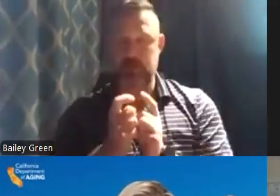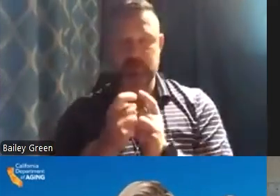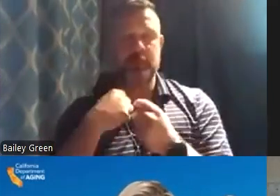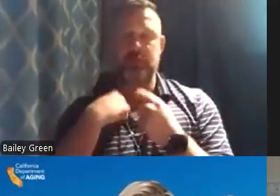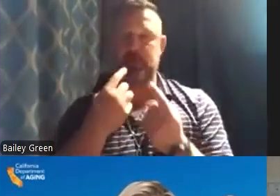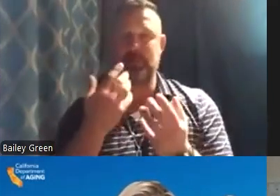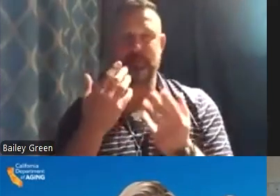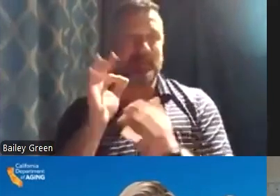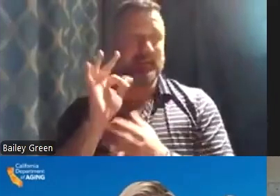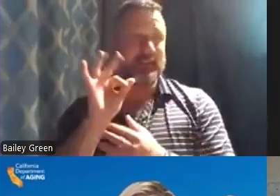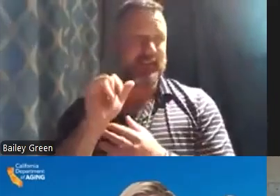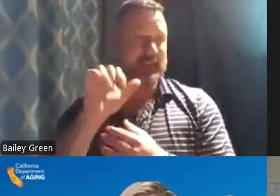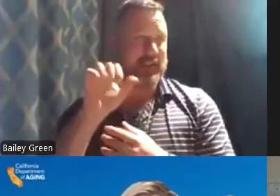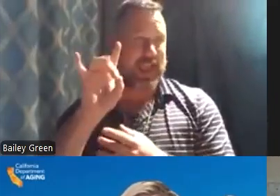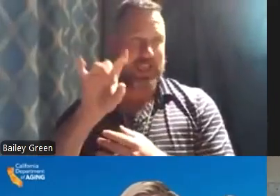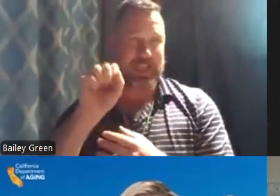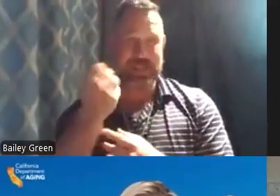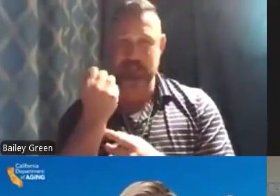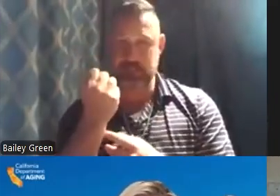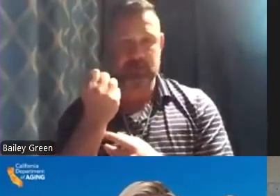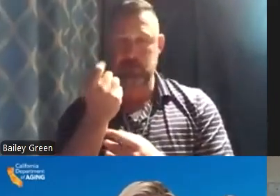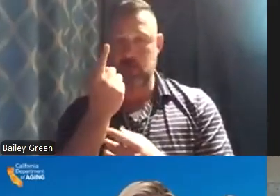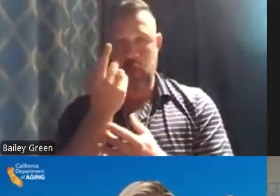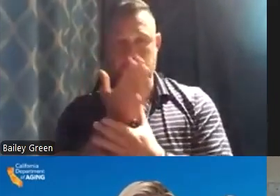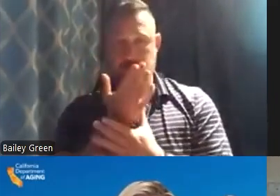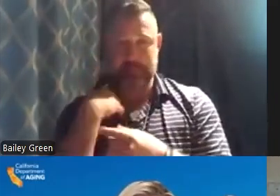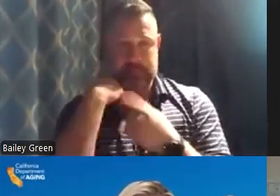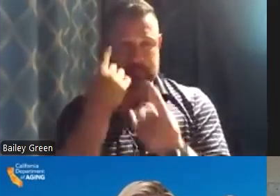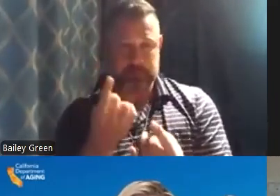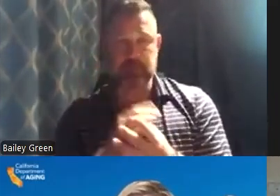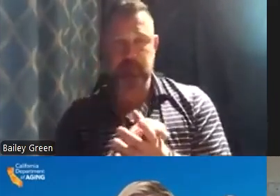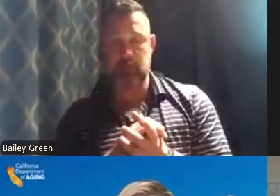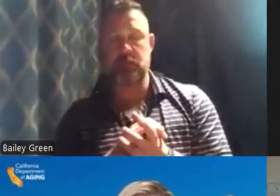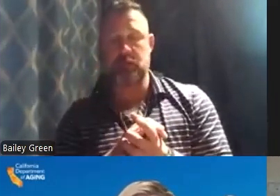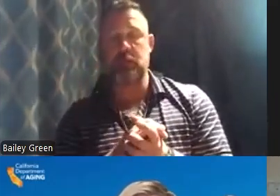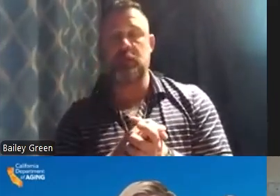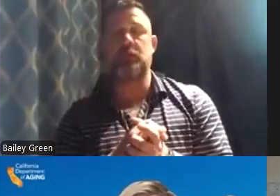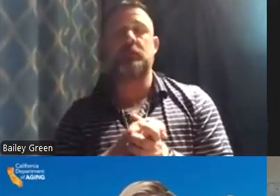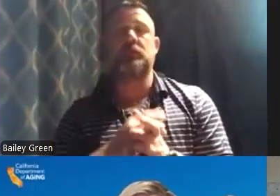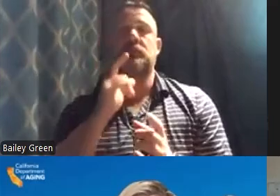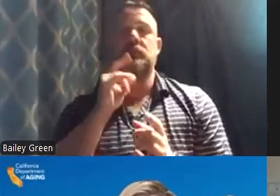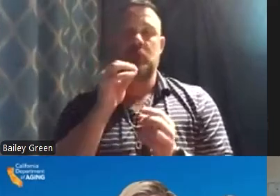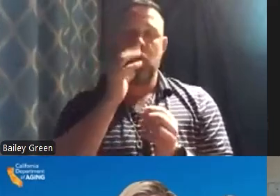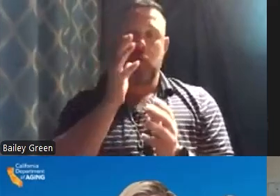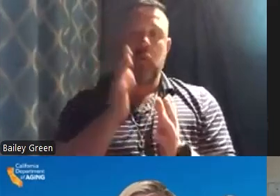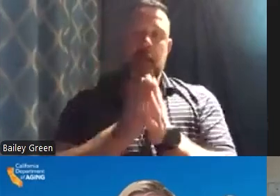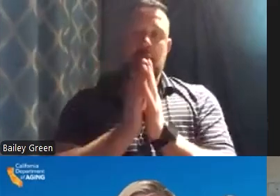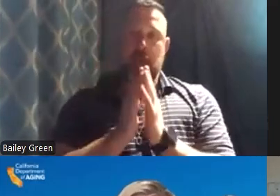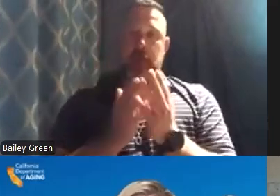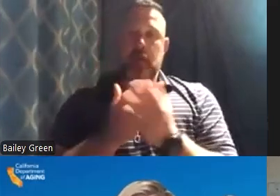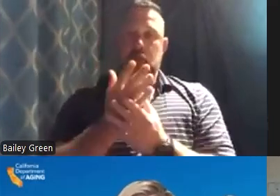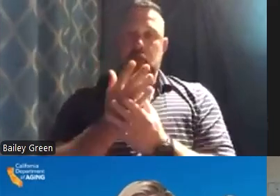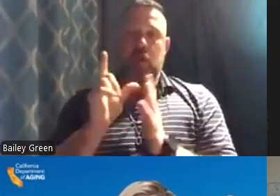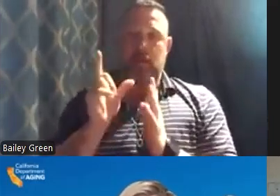maybe 1980s, there might have been one in between now and then. So we are going to be asking through our